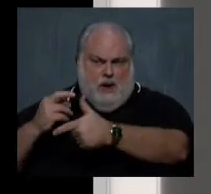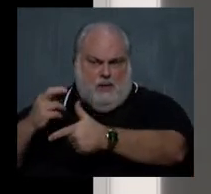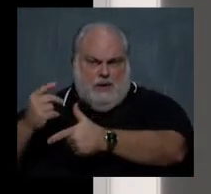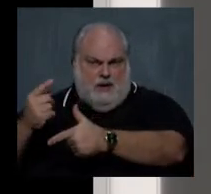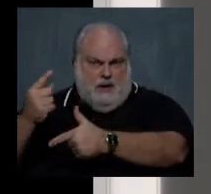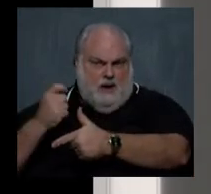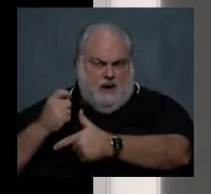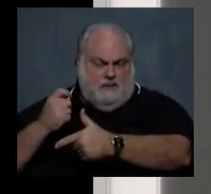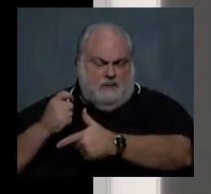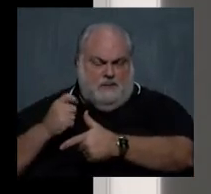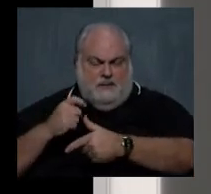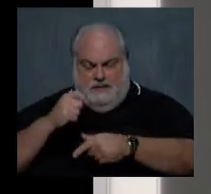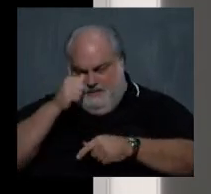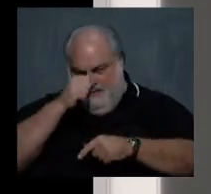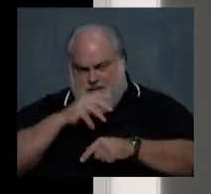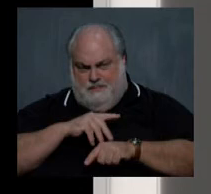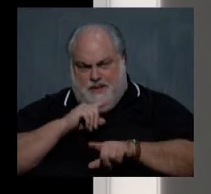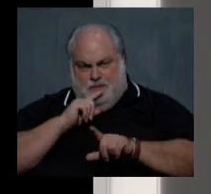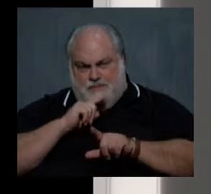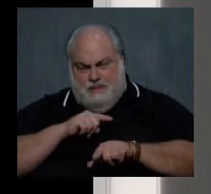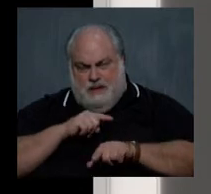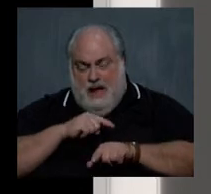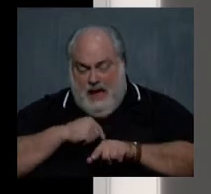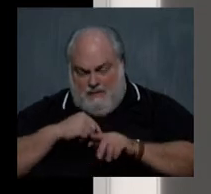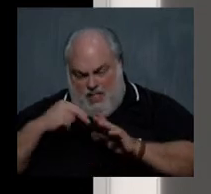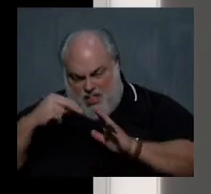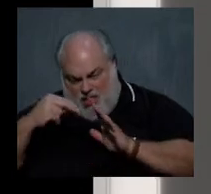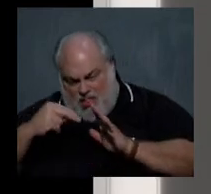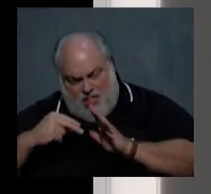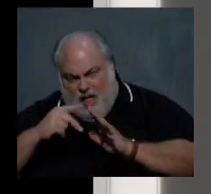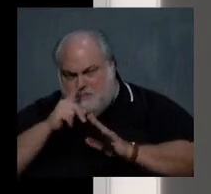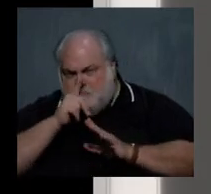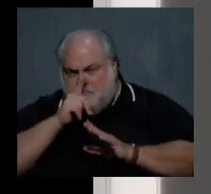Well, I've got it wrote down. I was looking for that, but I didn't see it. I